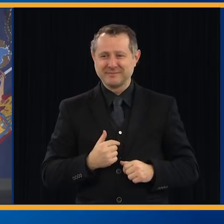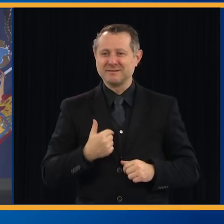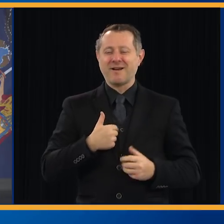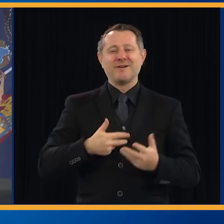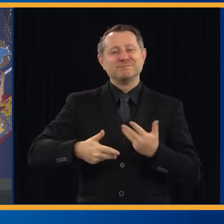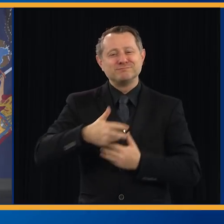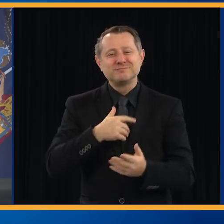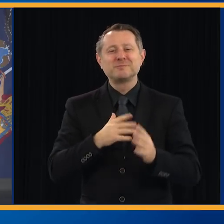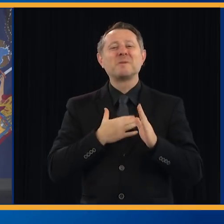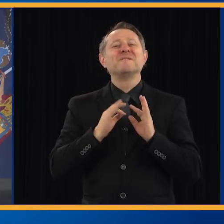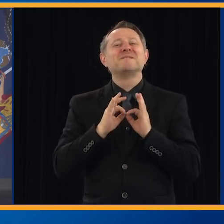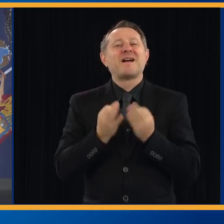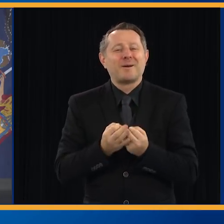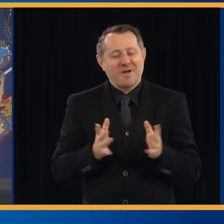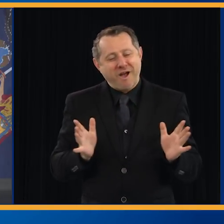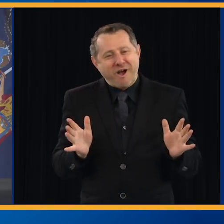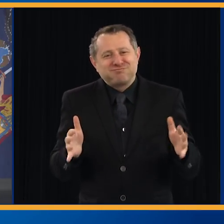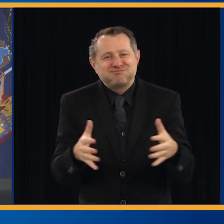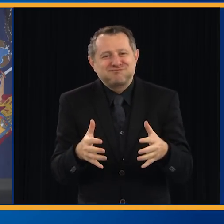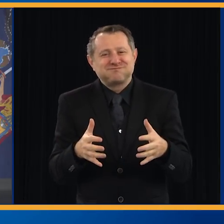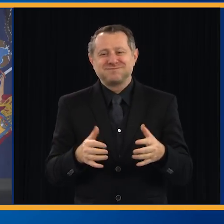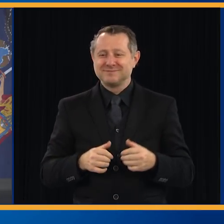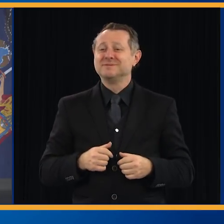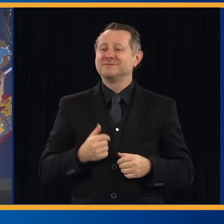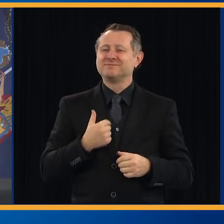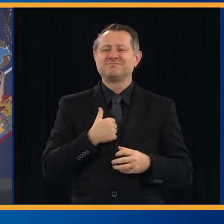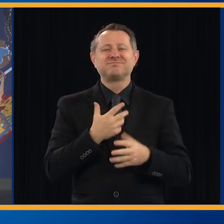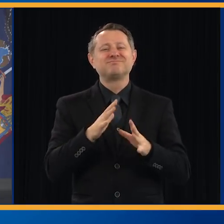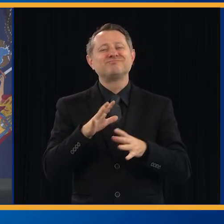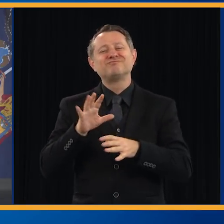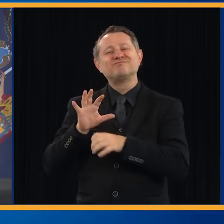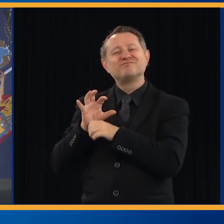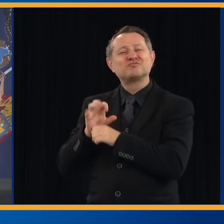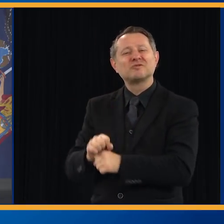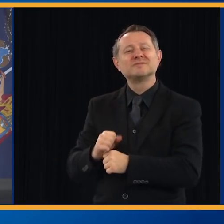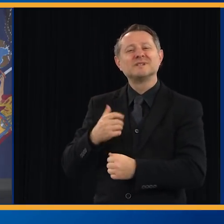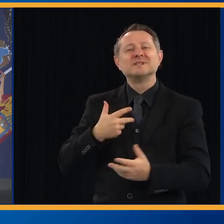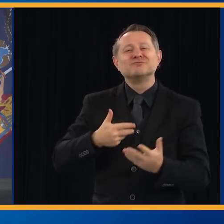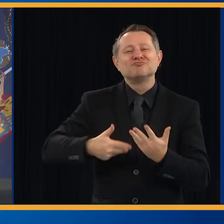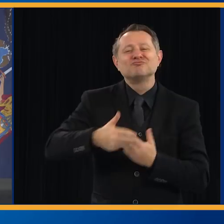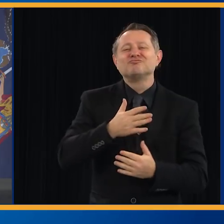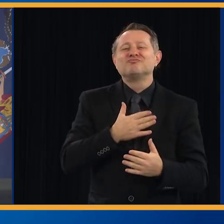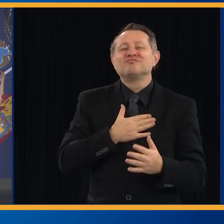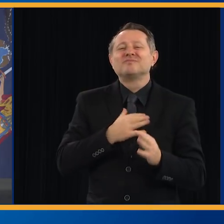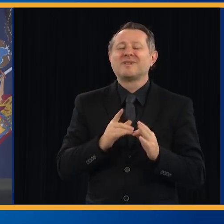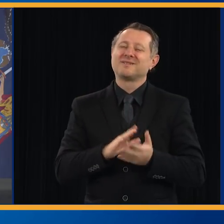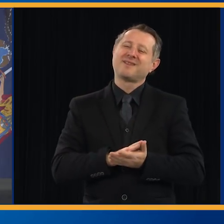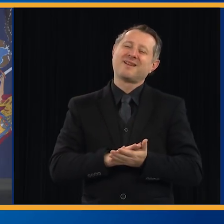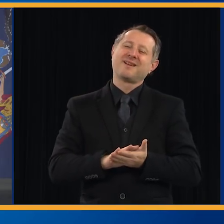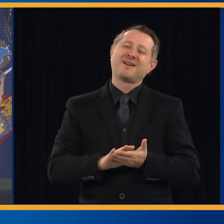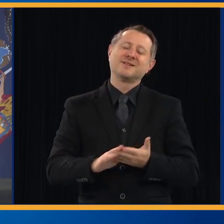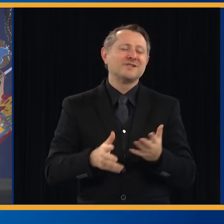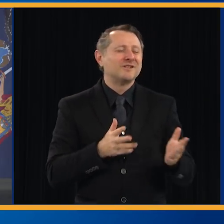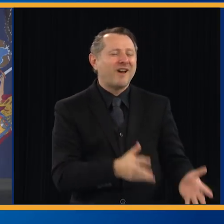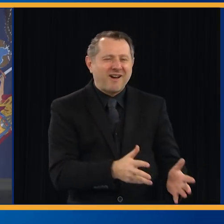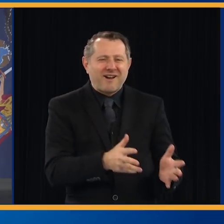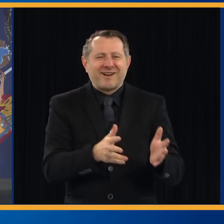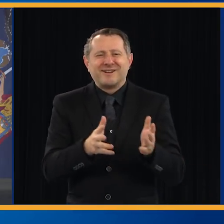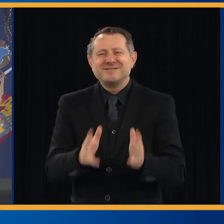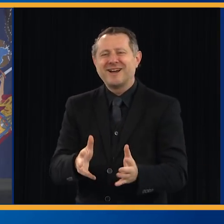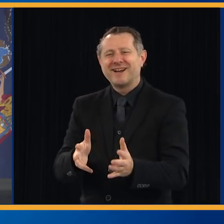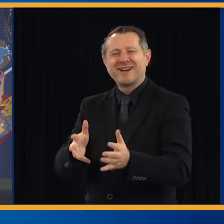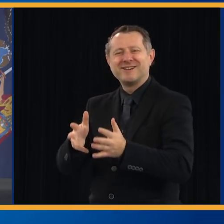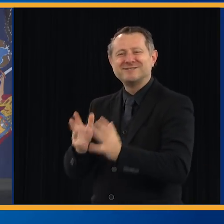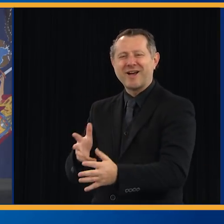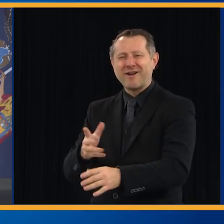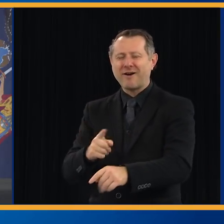family, and we get to bring back traditions, and we get to enjoy each other and have really in-depth conversations that we even haven't had in